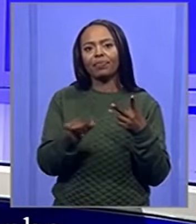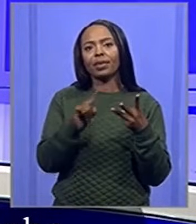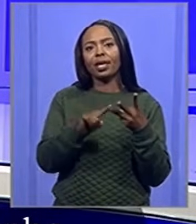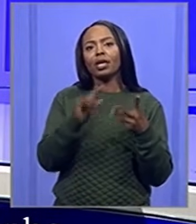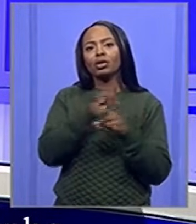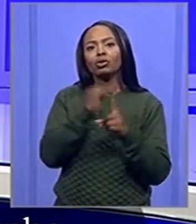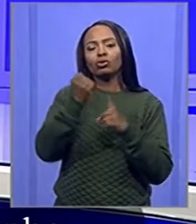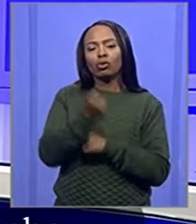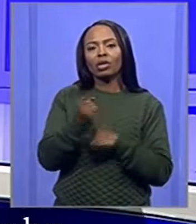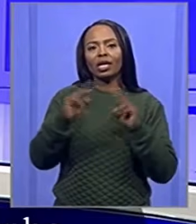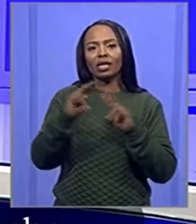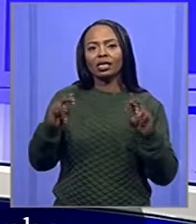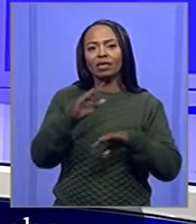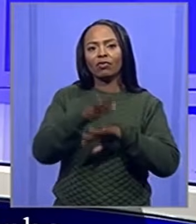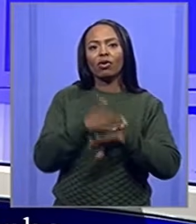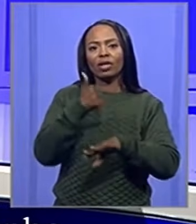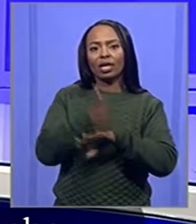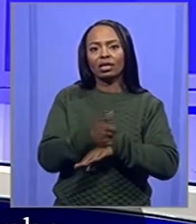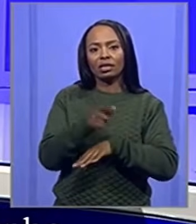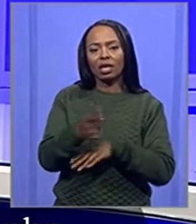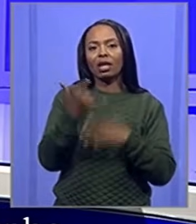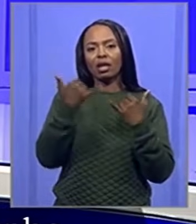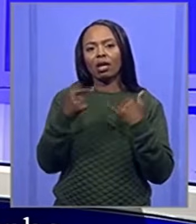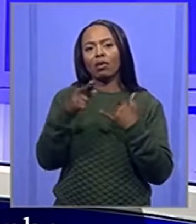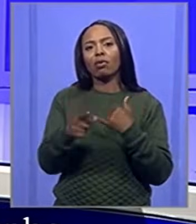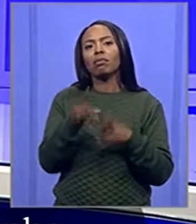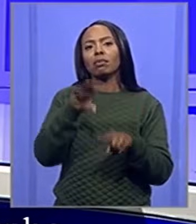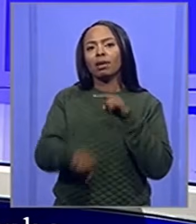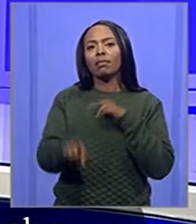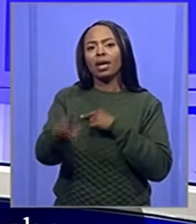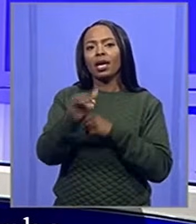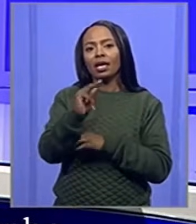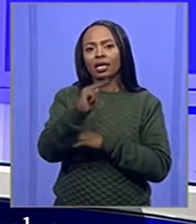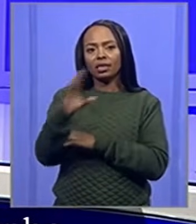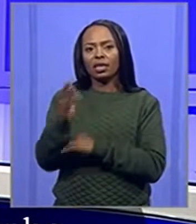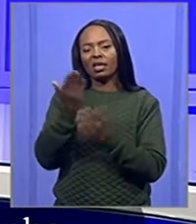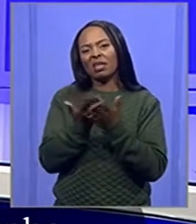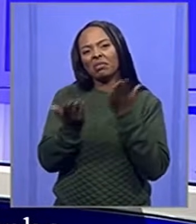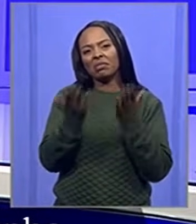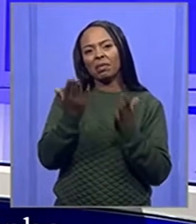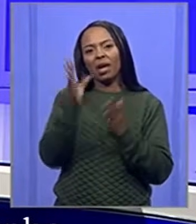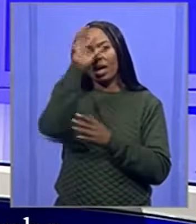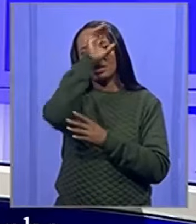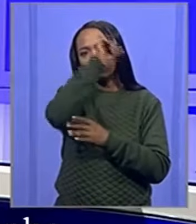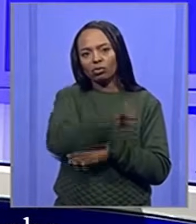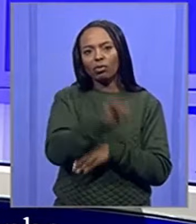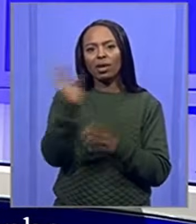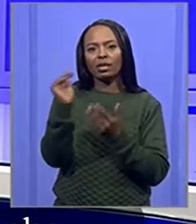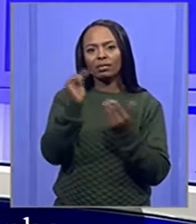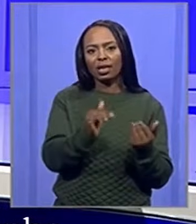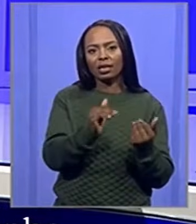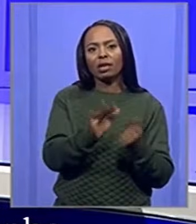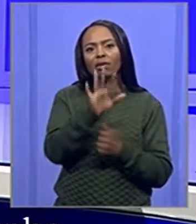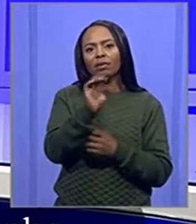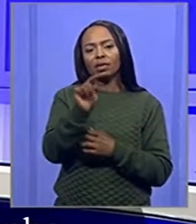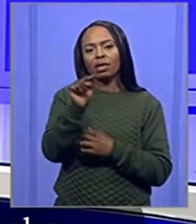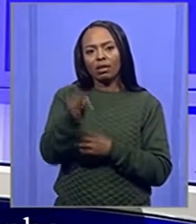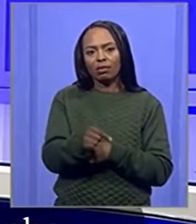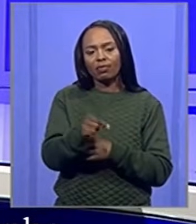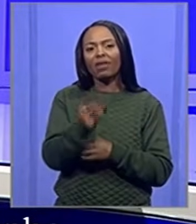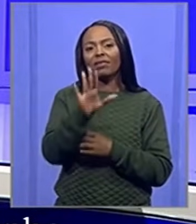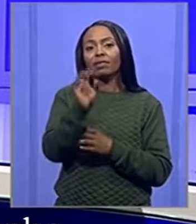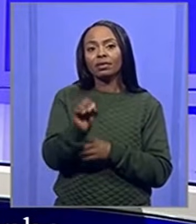Research Foundation sona se bonetse pele gore ANC e tla bona diperesente di le 45 tsa di voutu mme DA